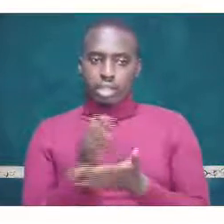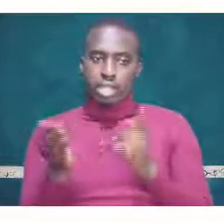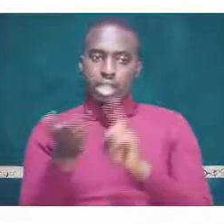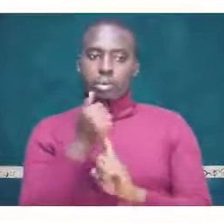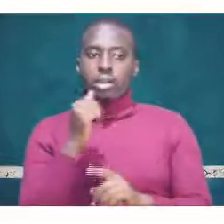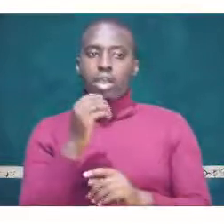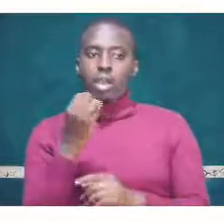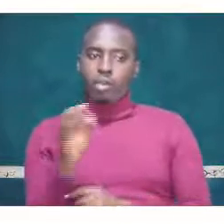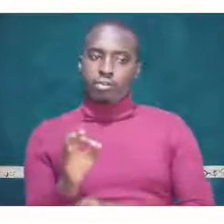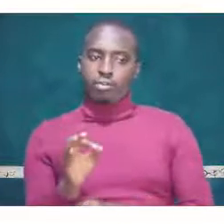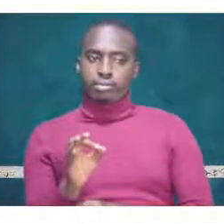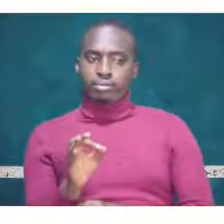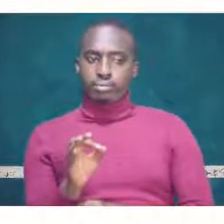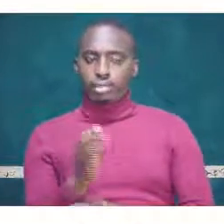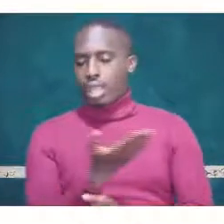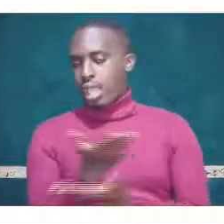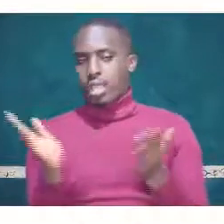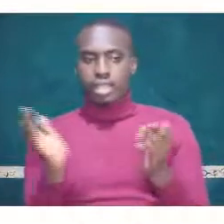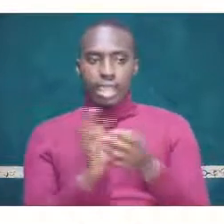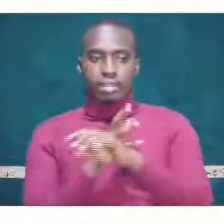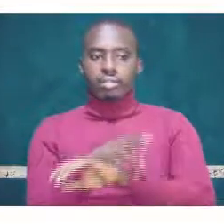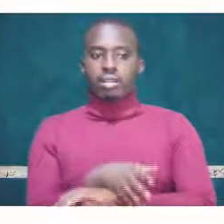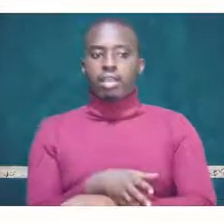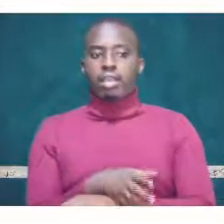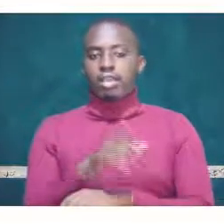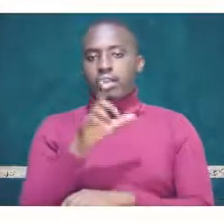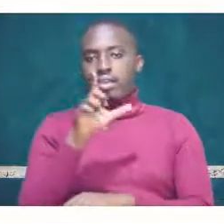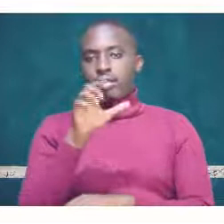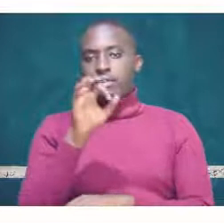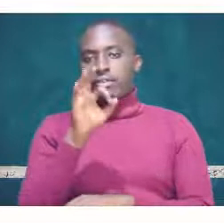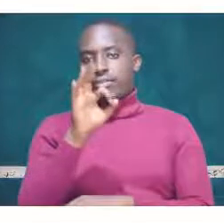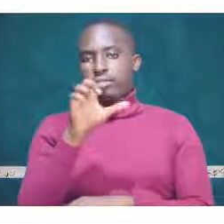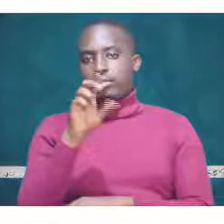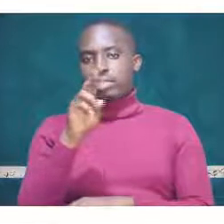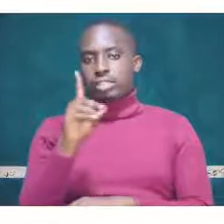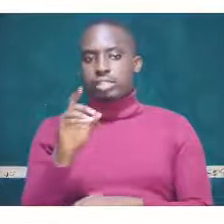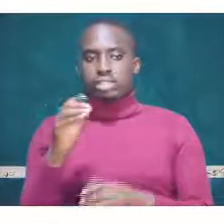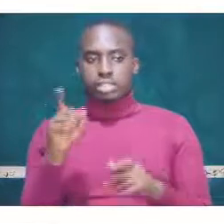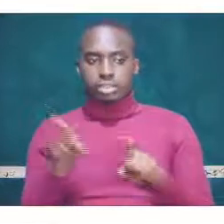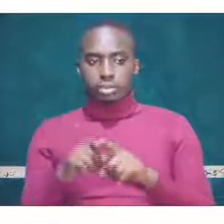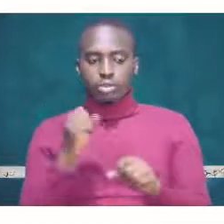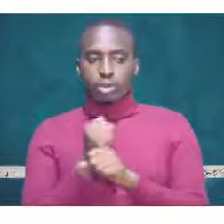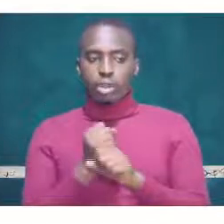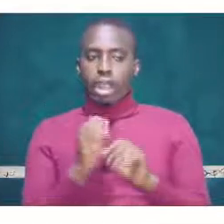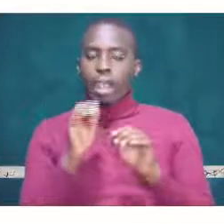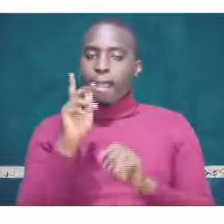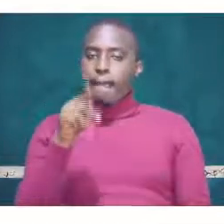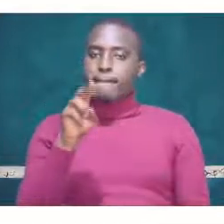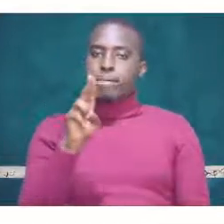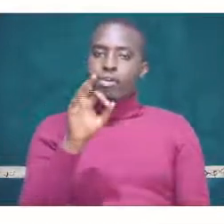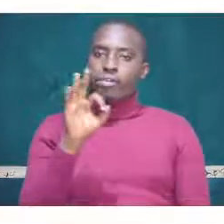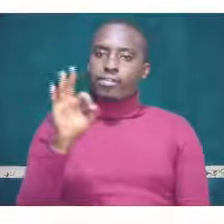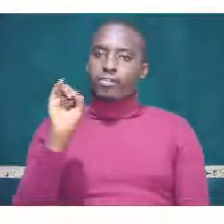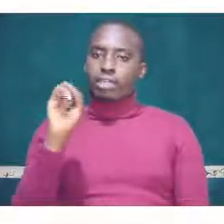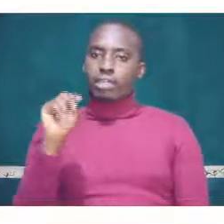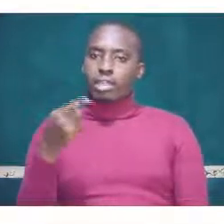drains off any extra fluid and stops the tissue from what you call puffing up. So if the